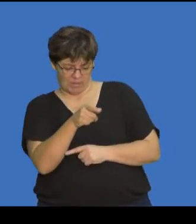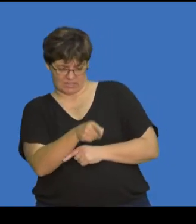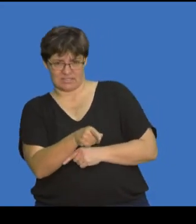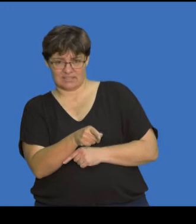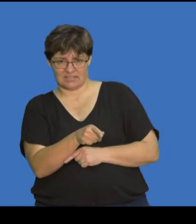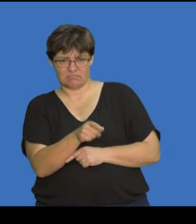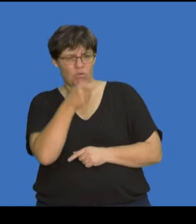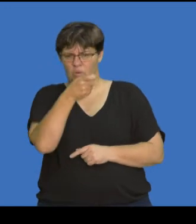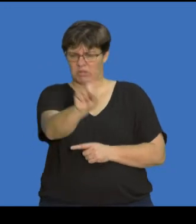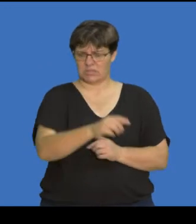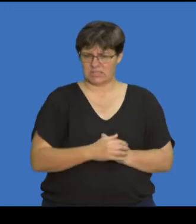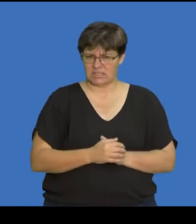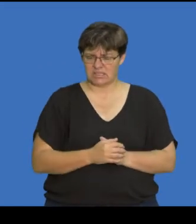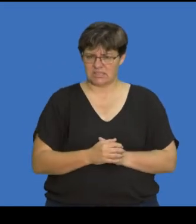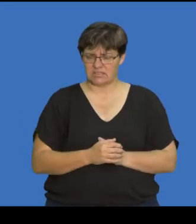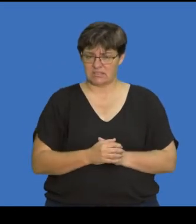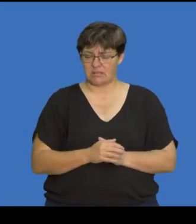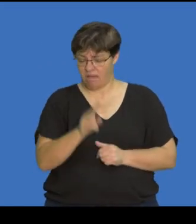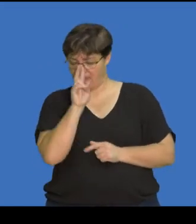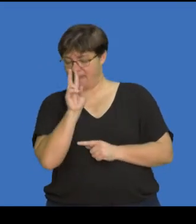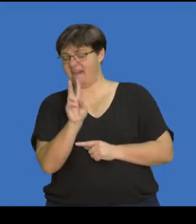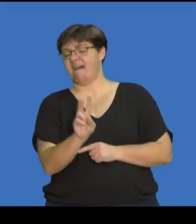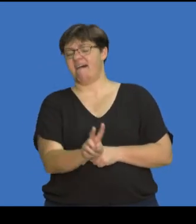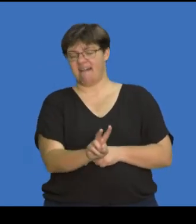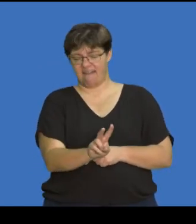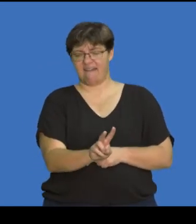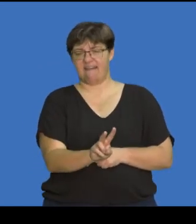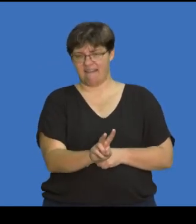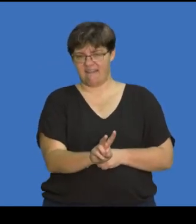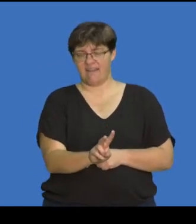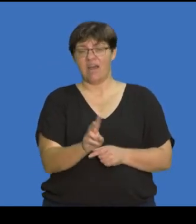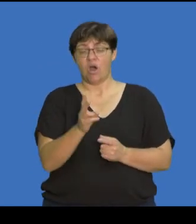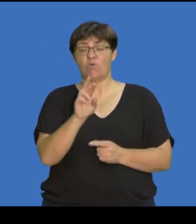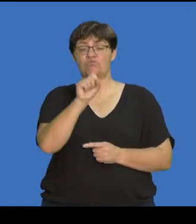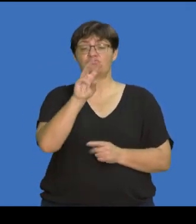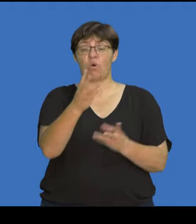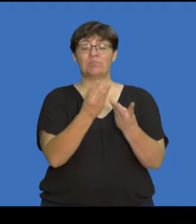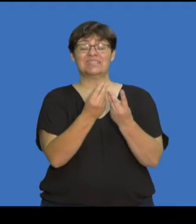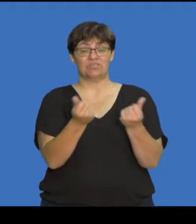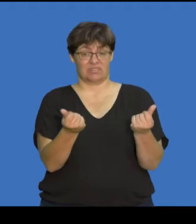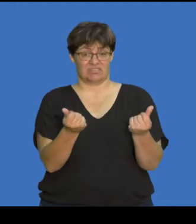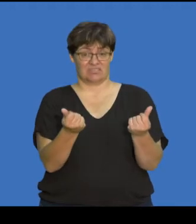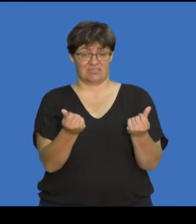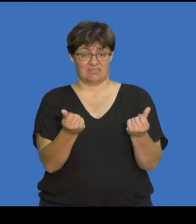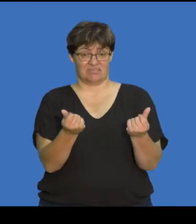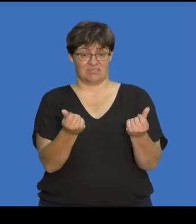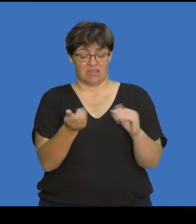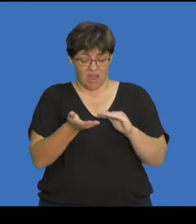comment? Clearly you can see that the price of your raw materials